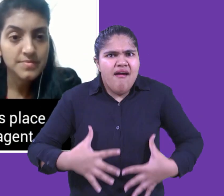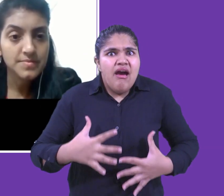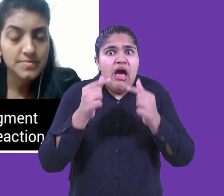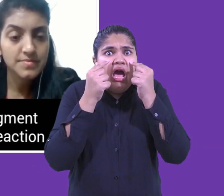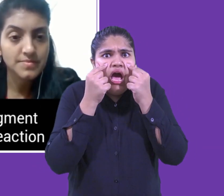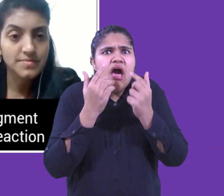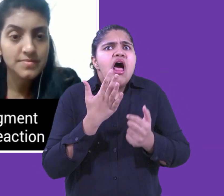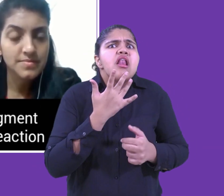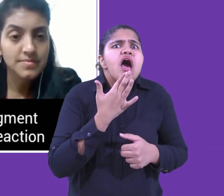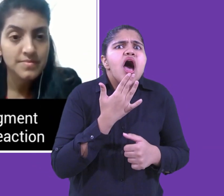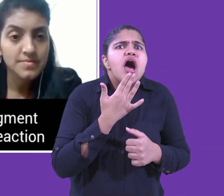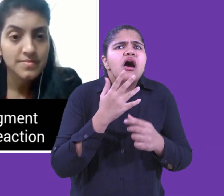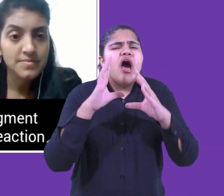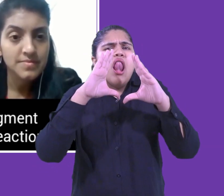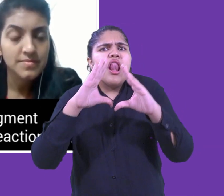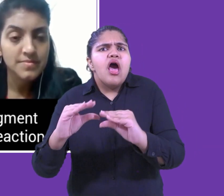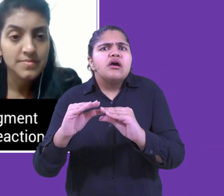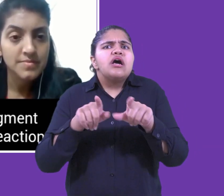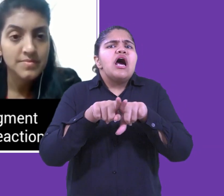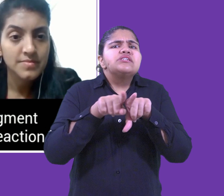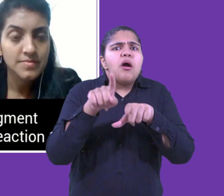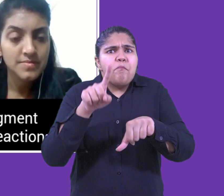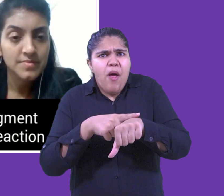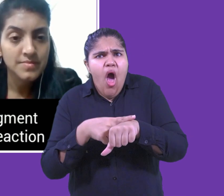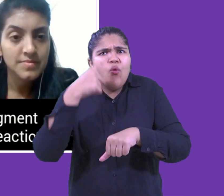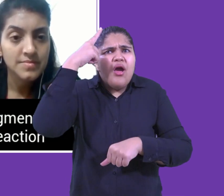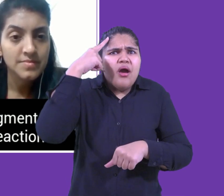oxidizing agent Hmm. which brings your which makes your